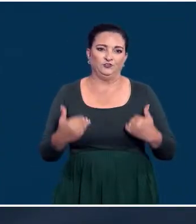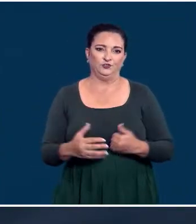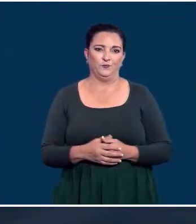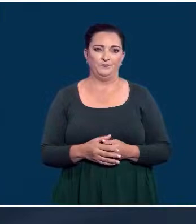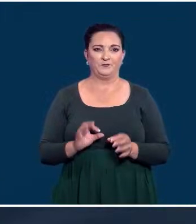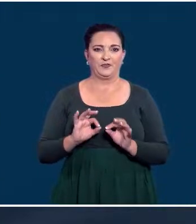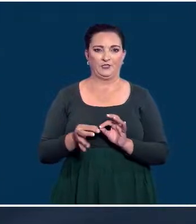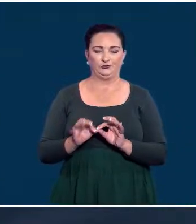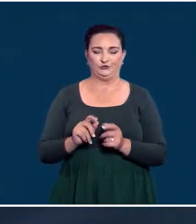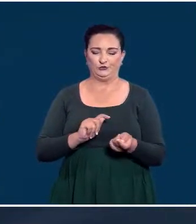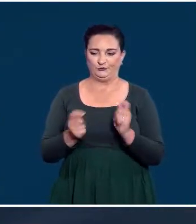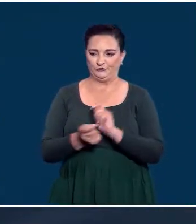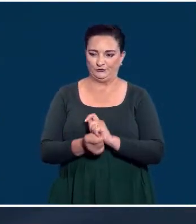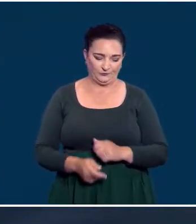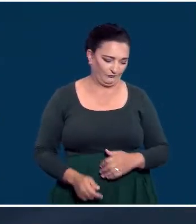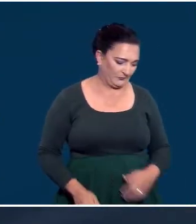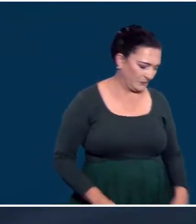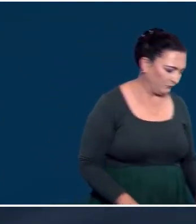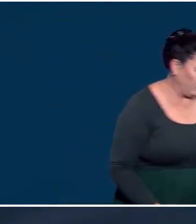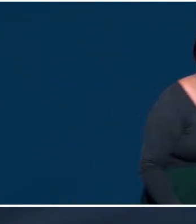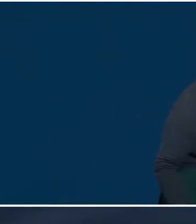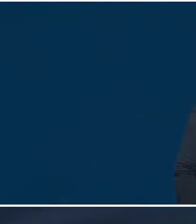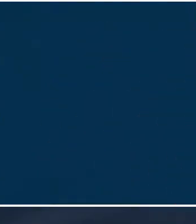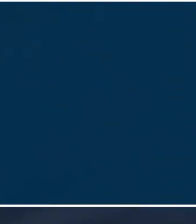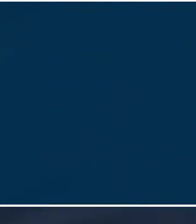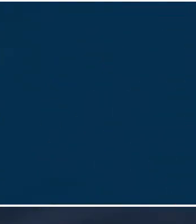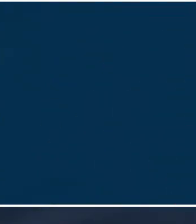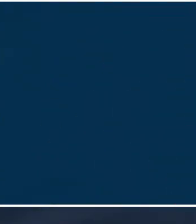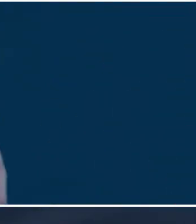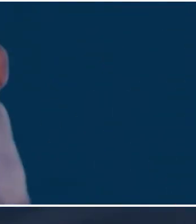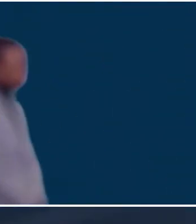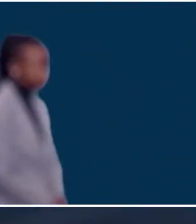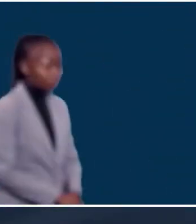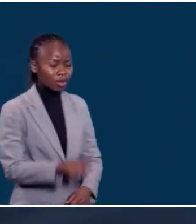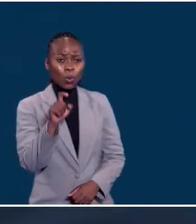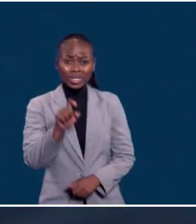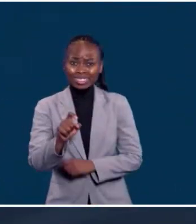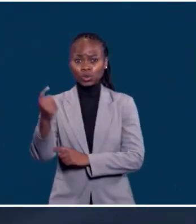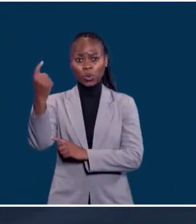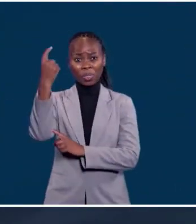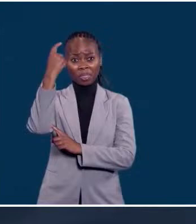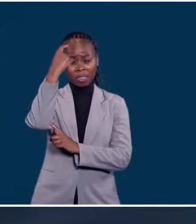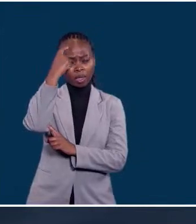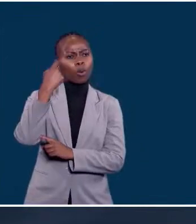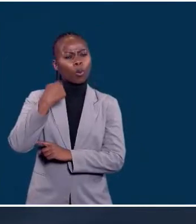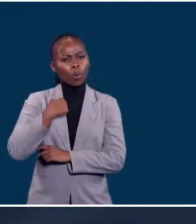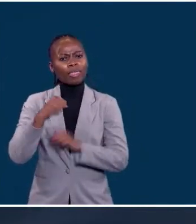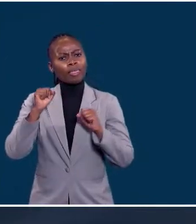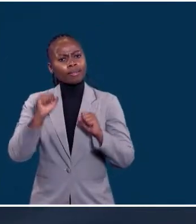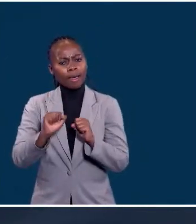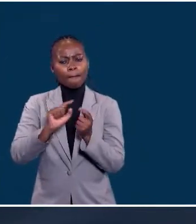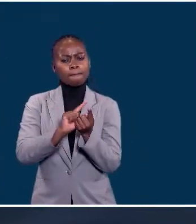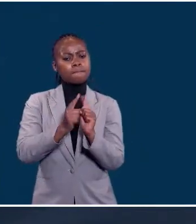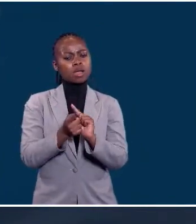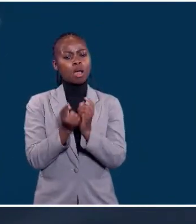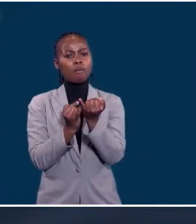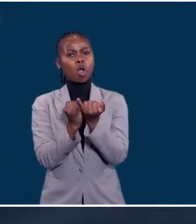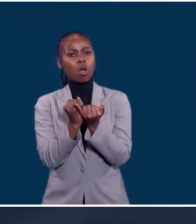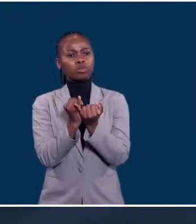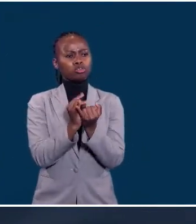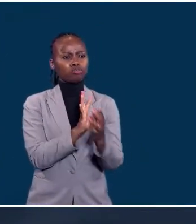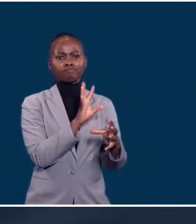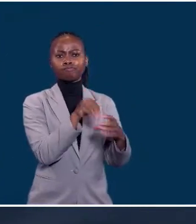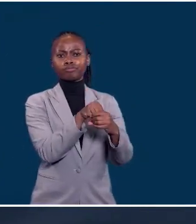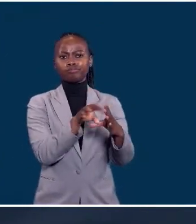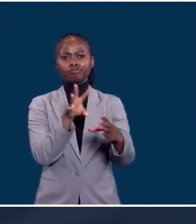How do we become competitive? And to your point, that others who can no longer gain access